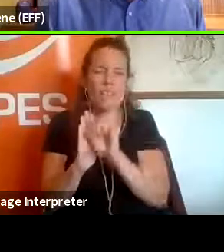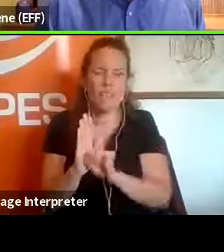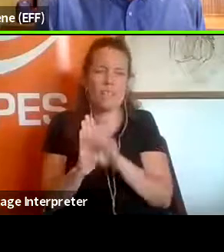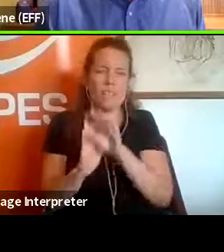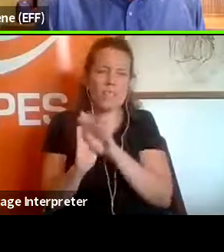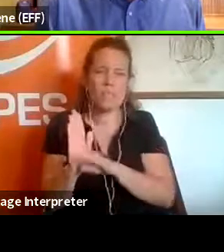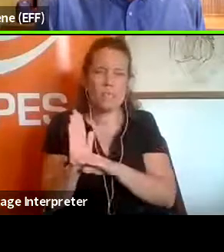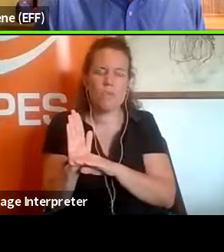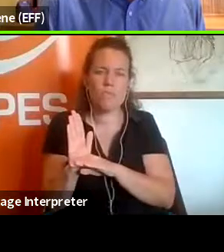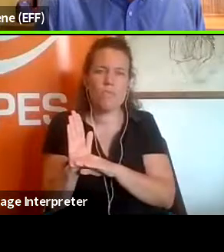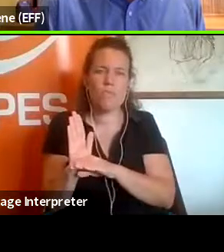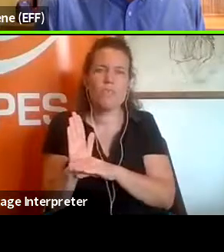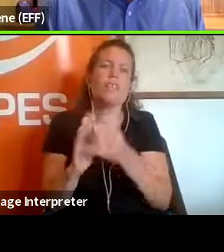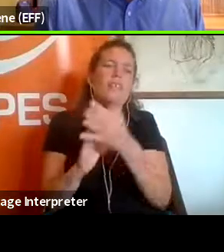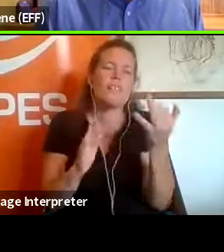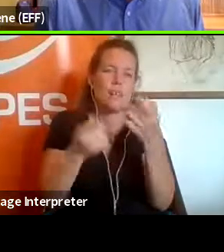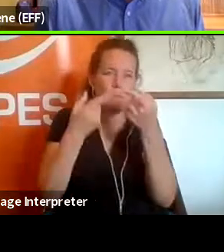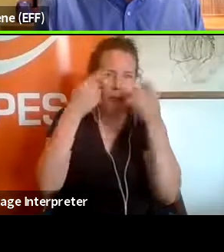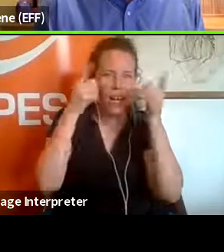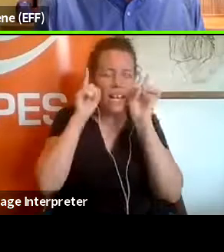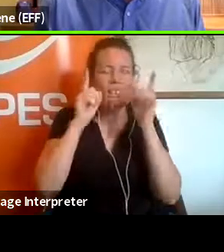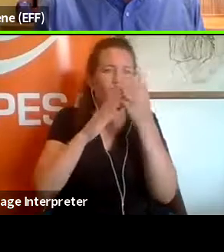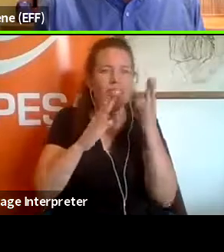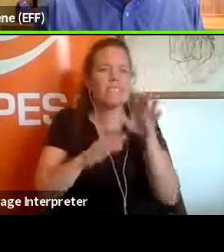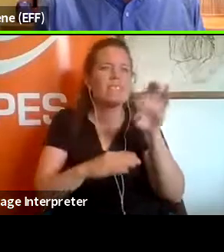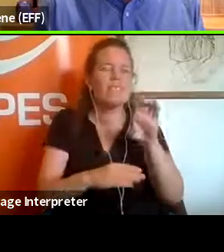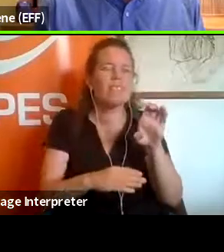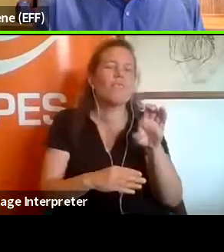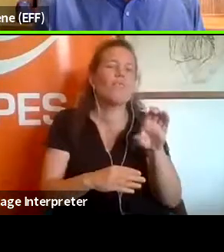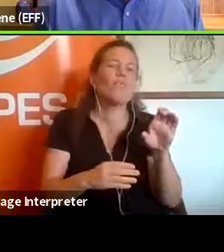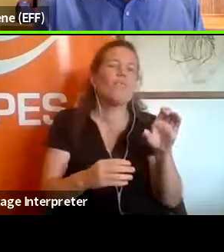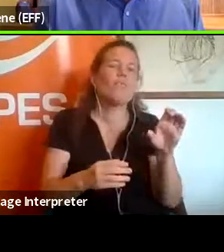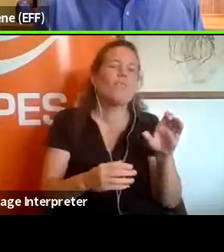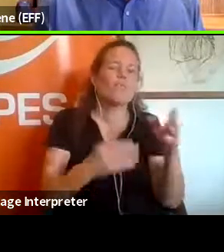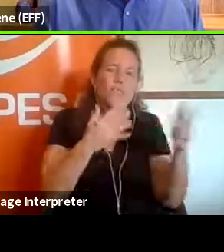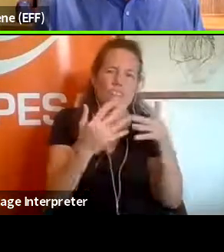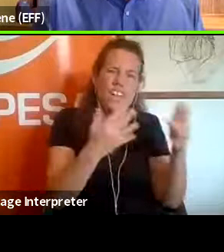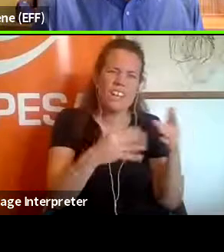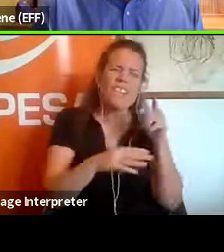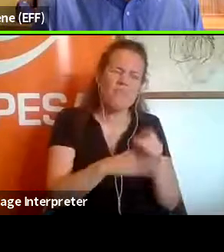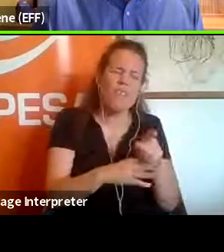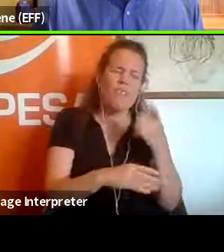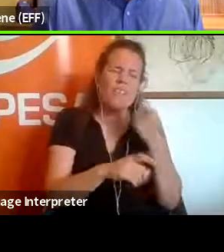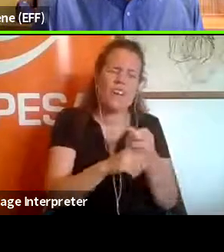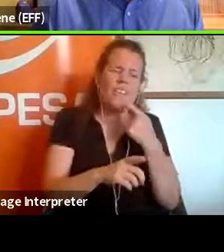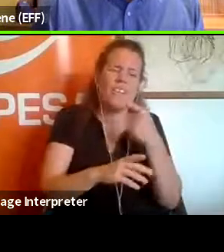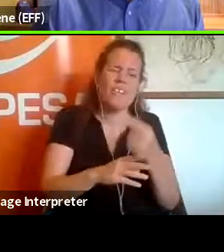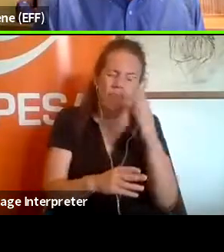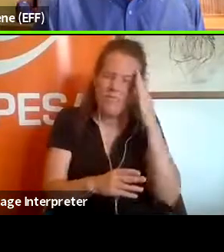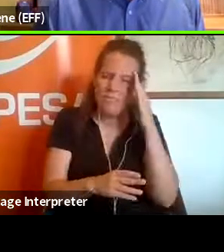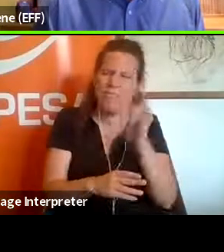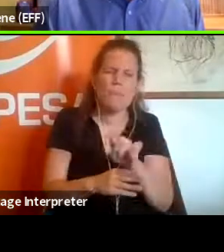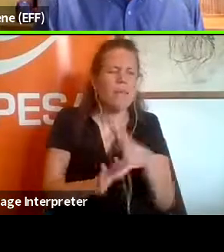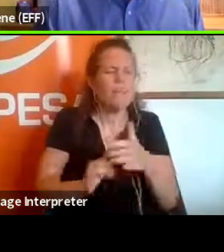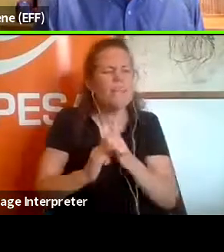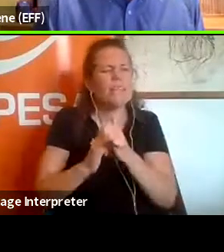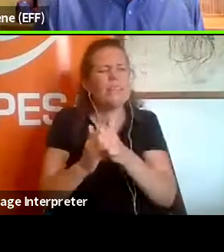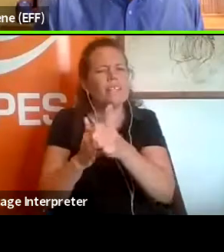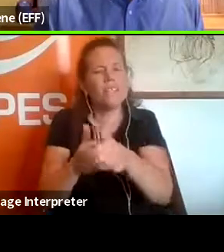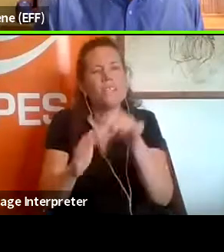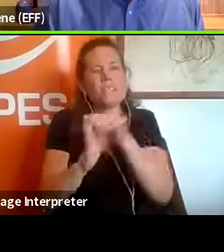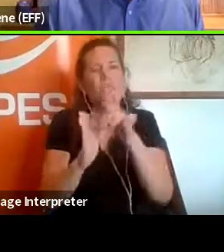some of the academics and civil society members who were very, very concerned about the effort, thinking that it would inevitably lead to